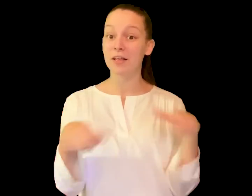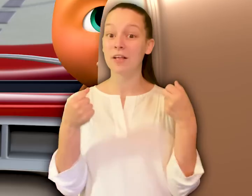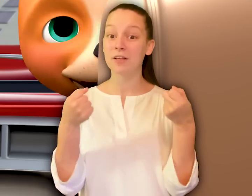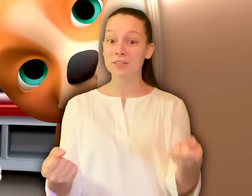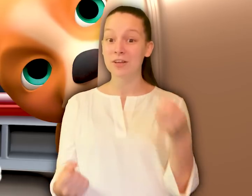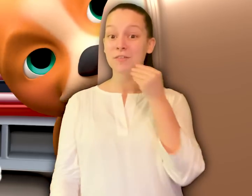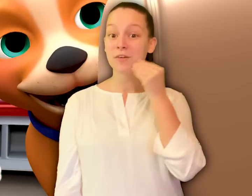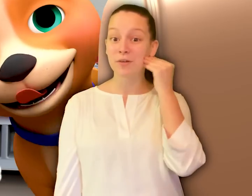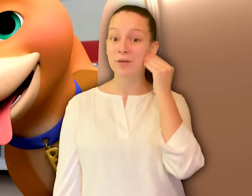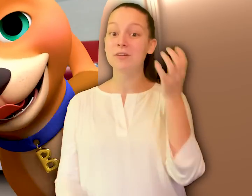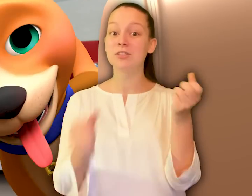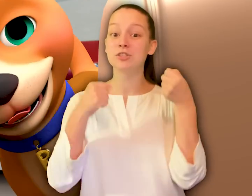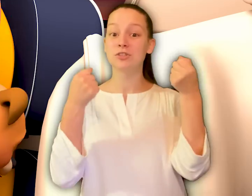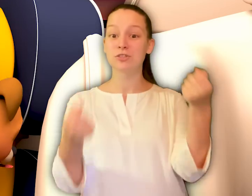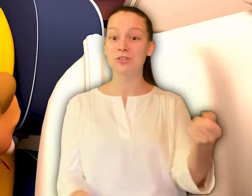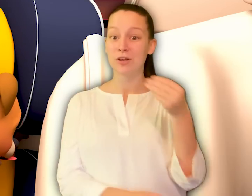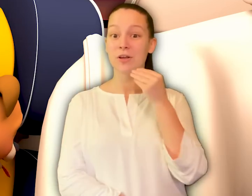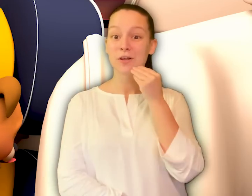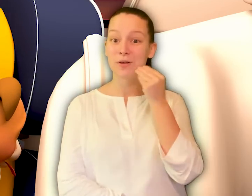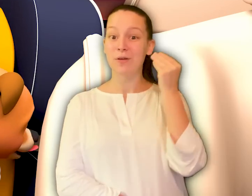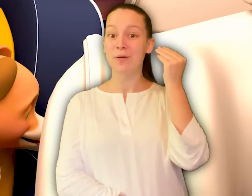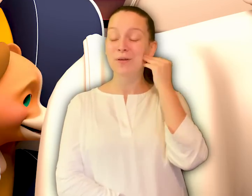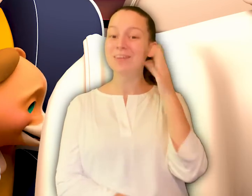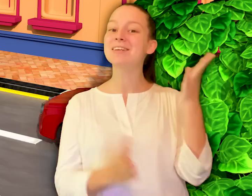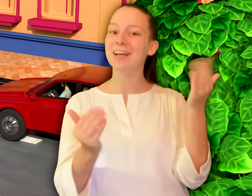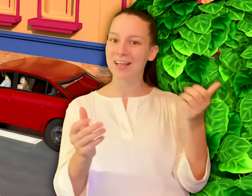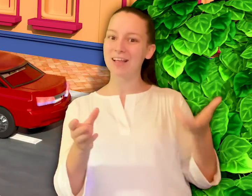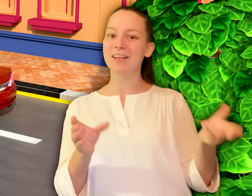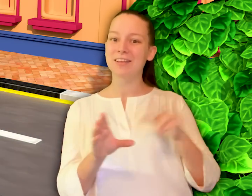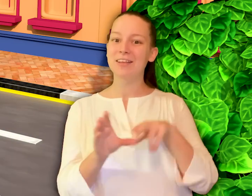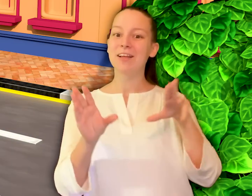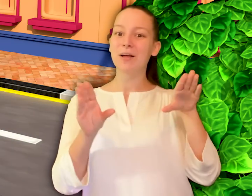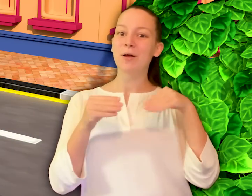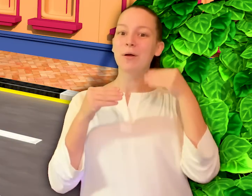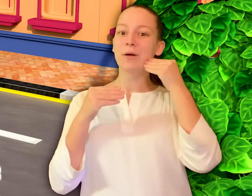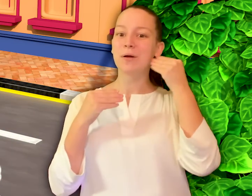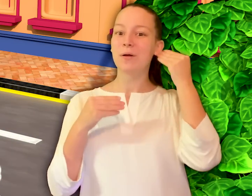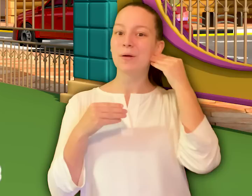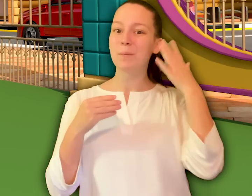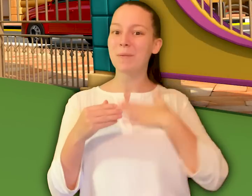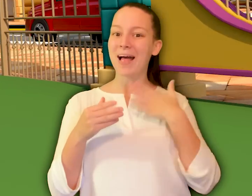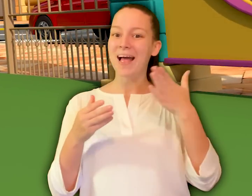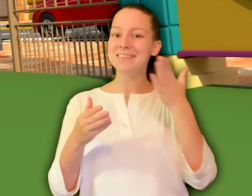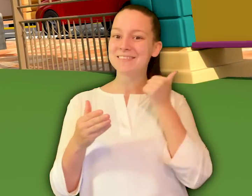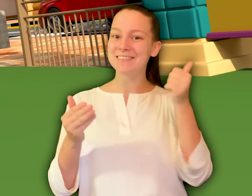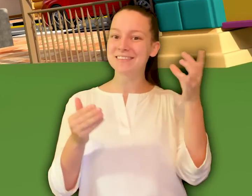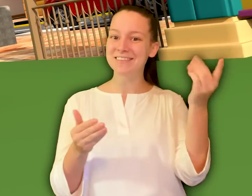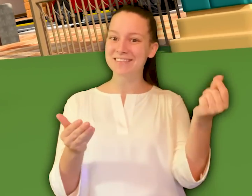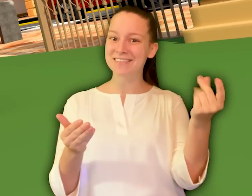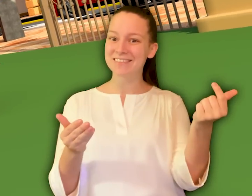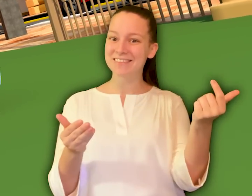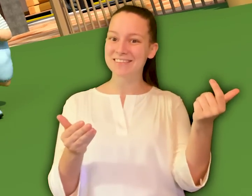let's go now and ride back home ride back home ride back home let's go now and ride back home my